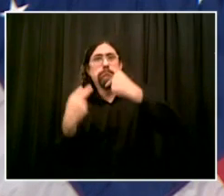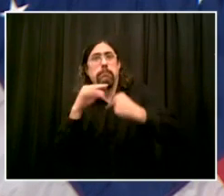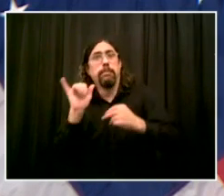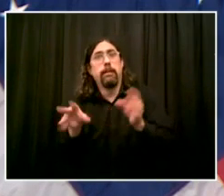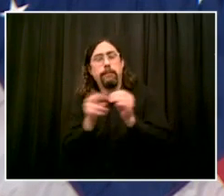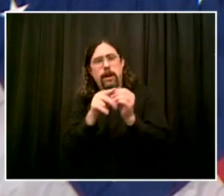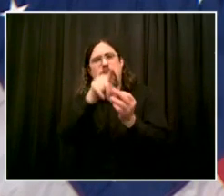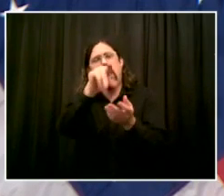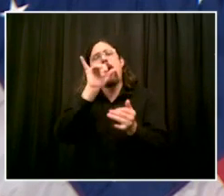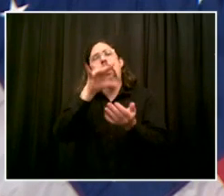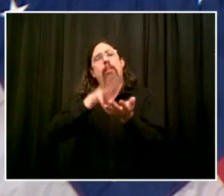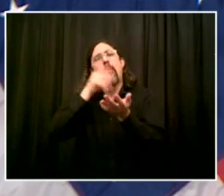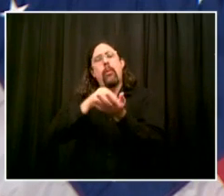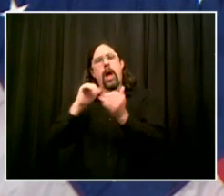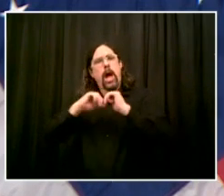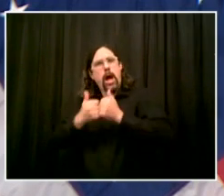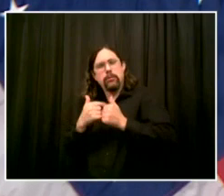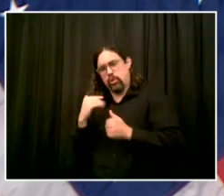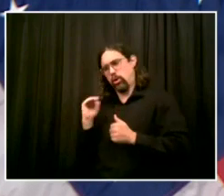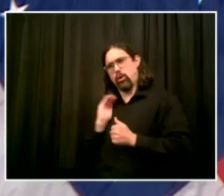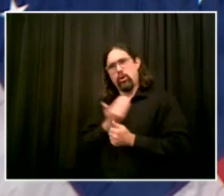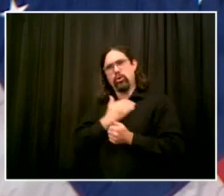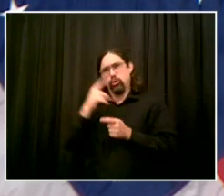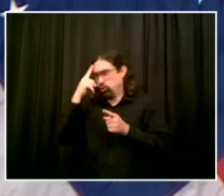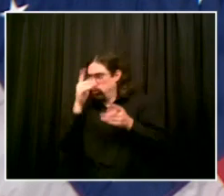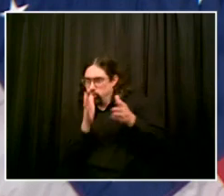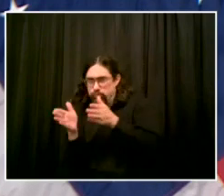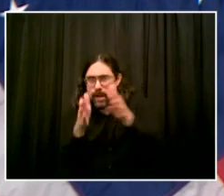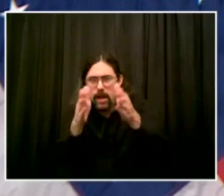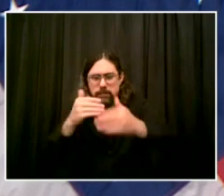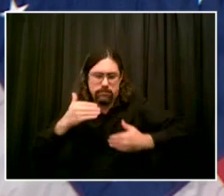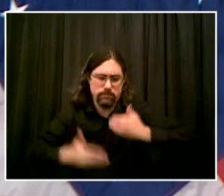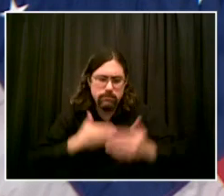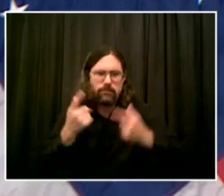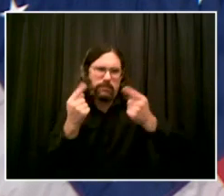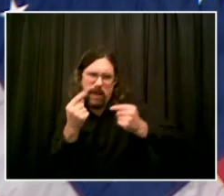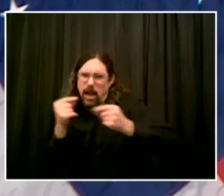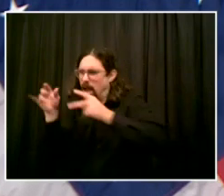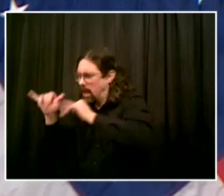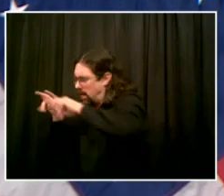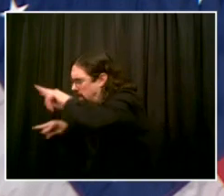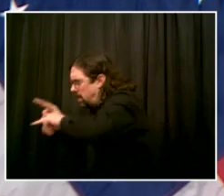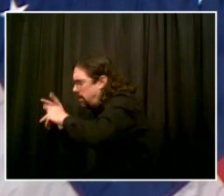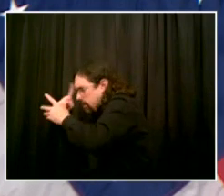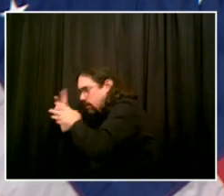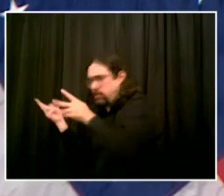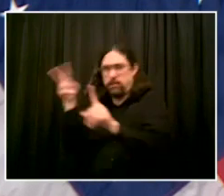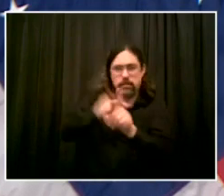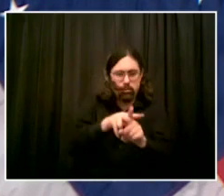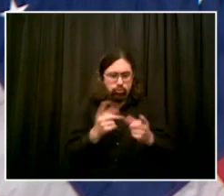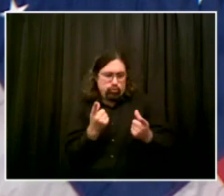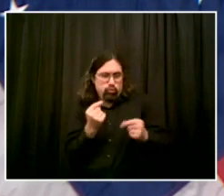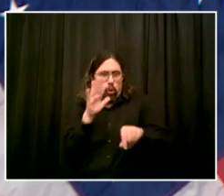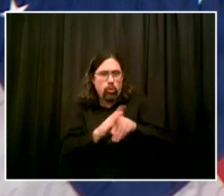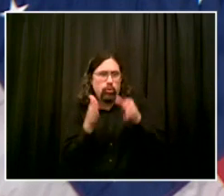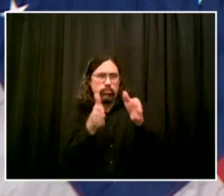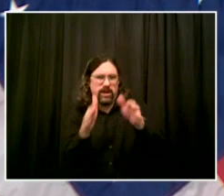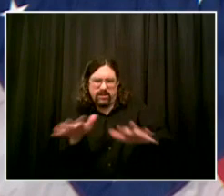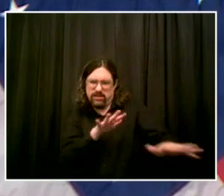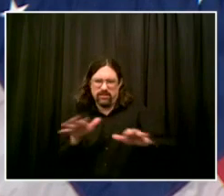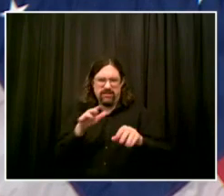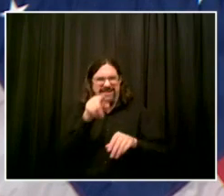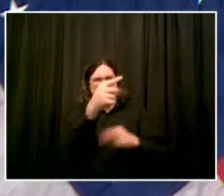it in a way that builds trust with the community, and also getting people prosecuted. So this is the big picture that we look